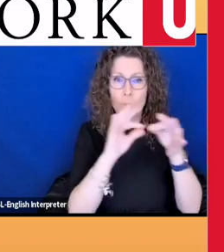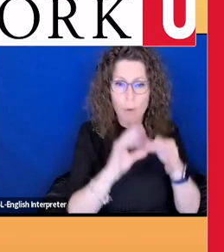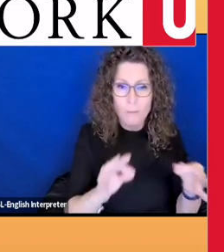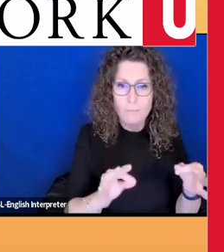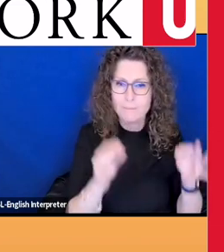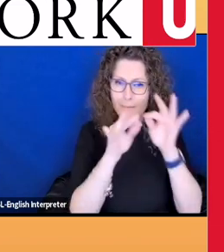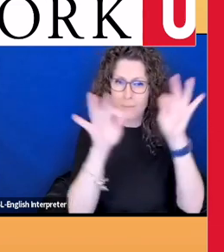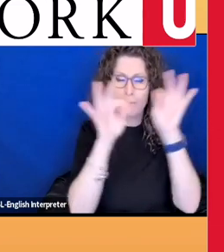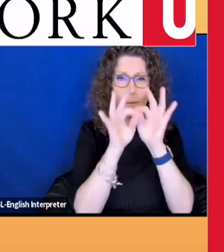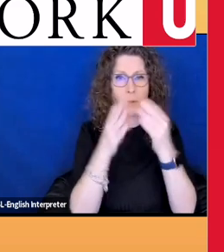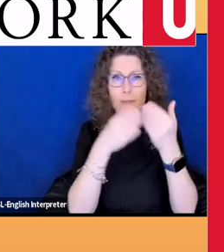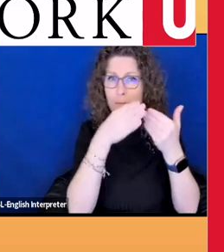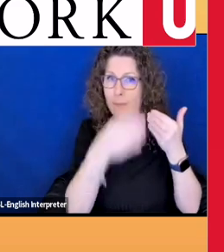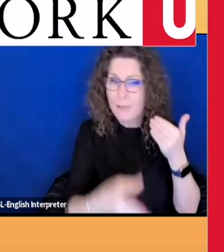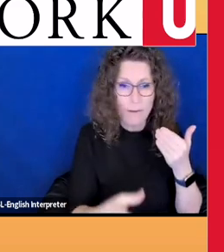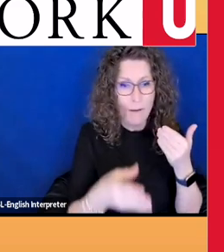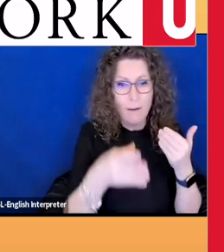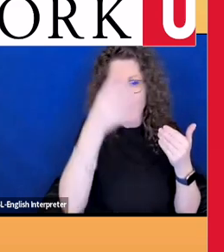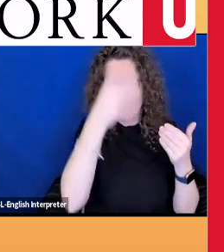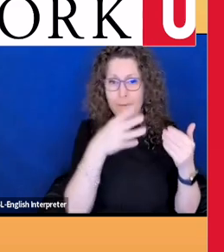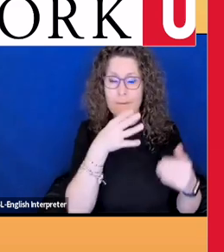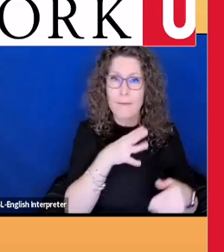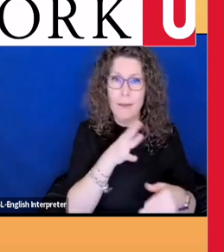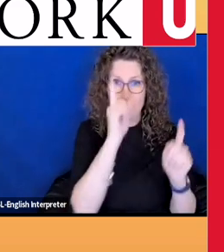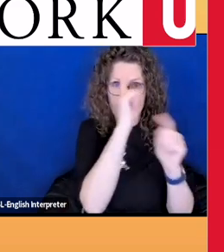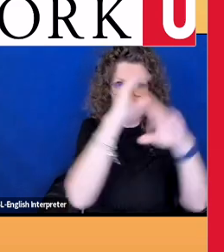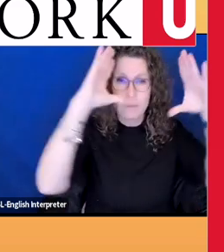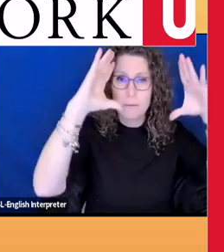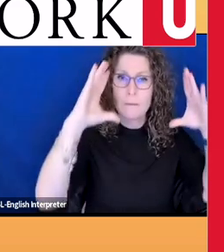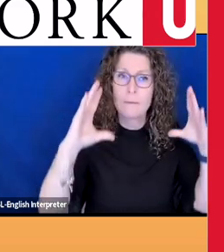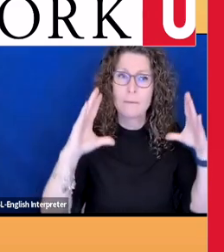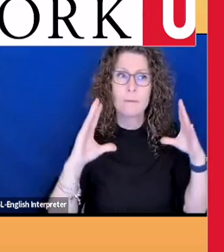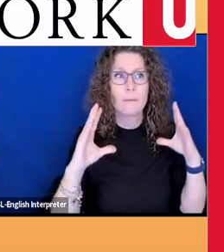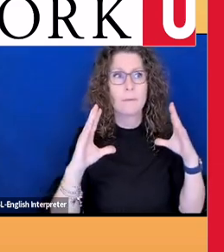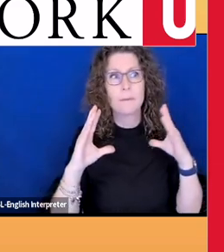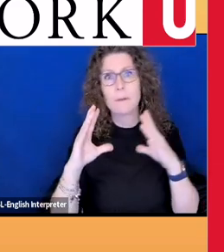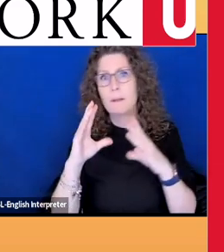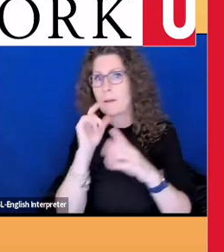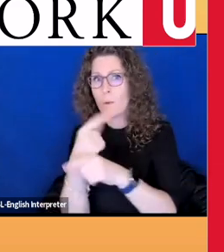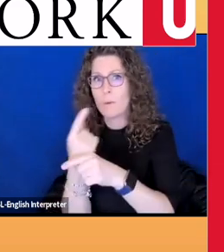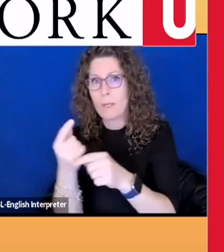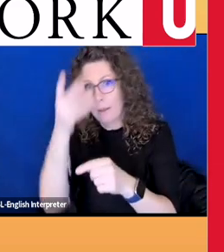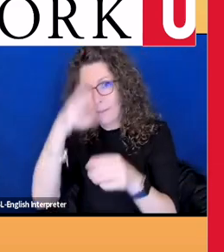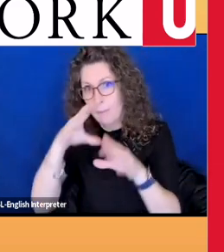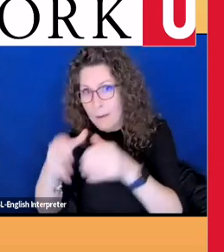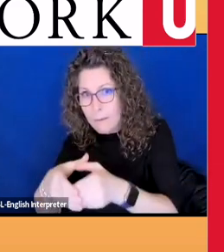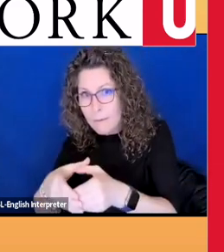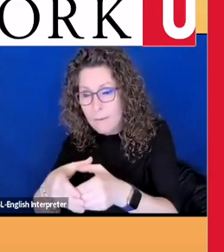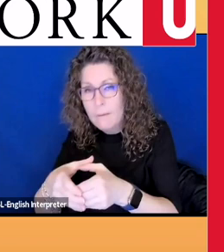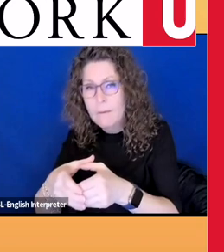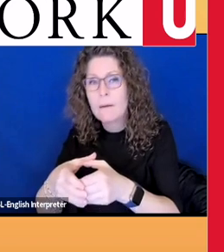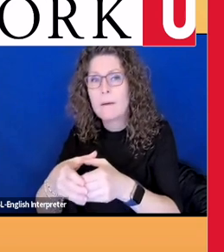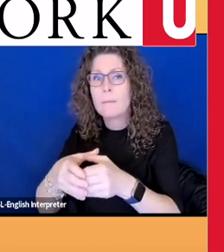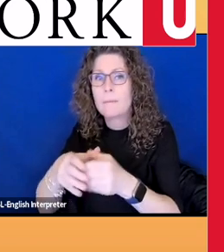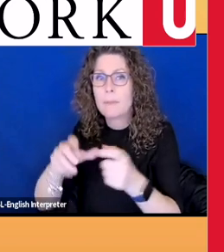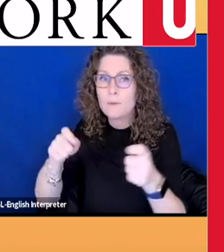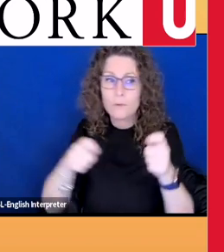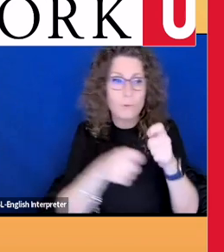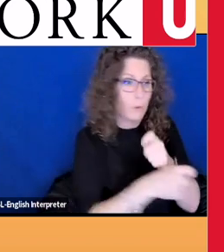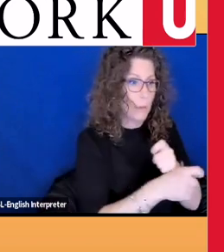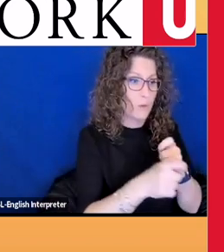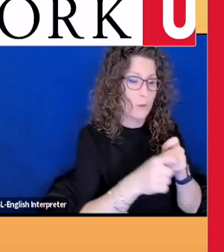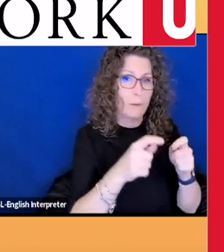beyond feminism and most certainly beyond the category of men. Shifting from feminism to the question of